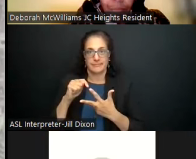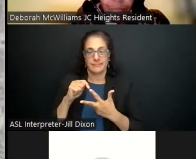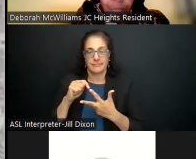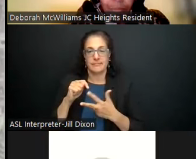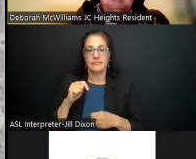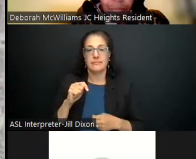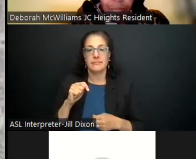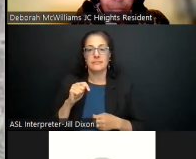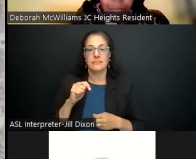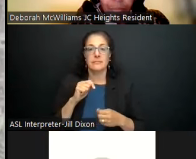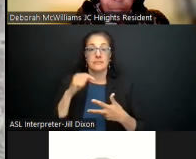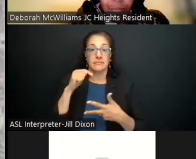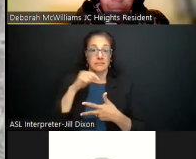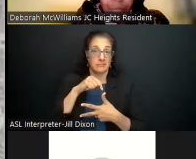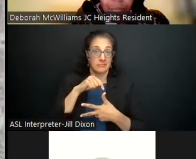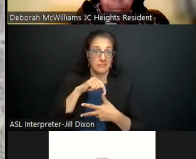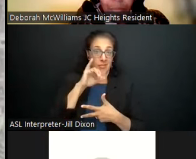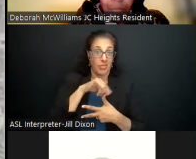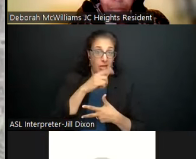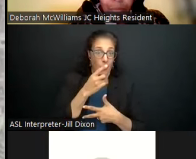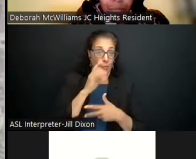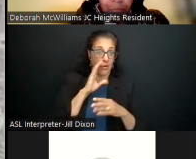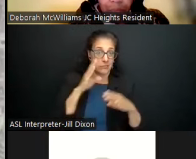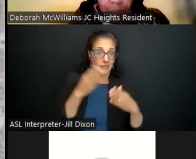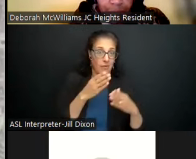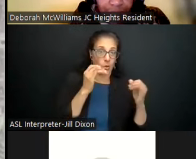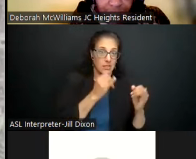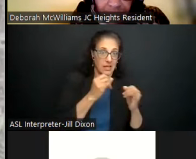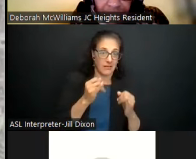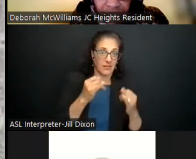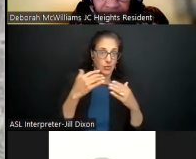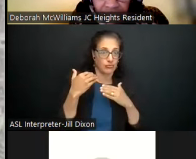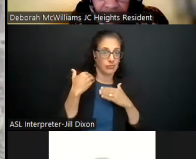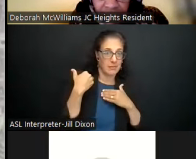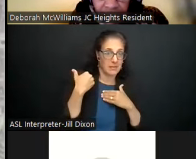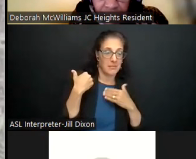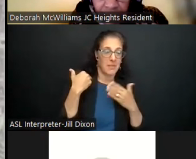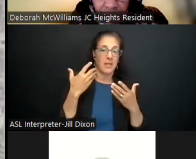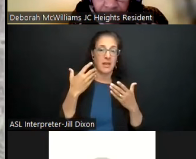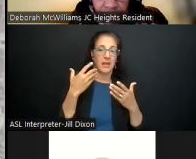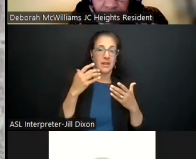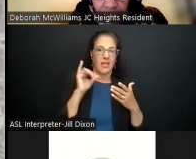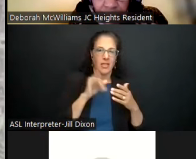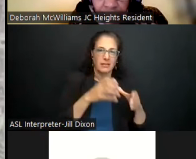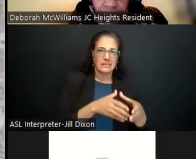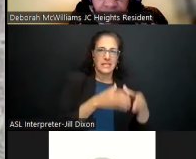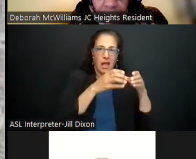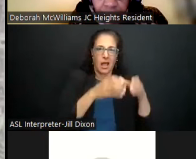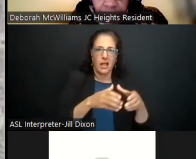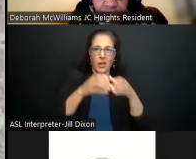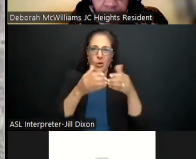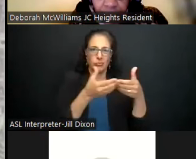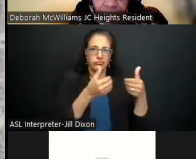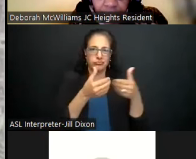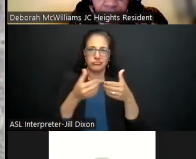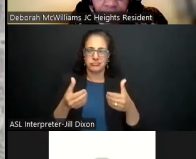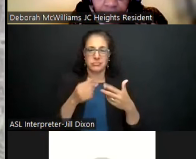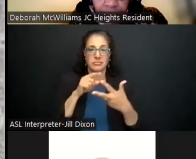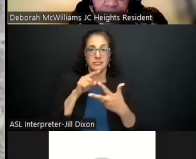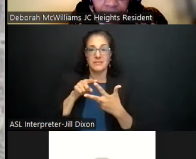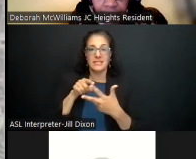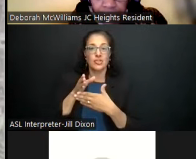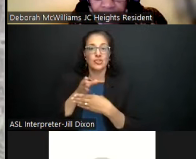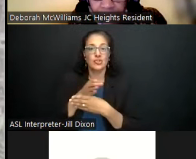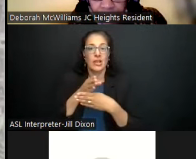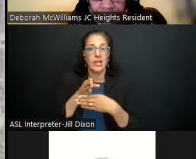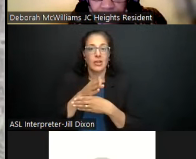Whereas scenario 1 was about individual responsibility being a bit siloed, scenario 2 opens up shared